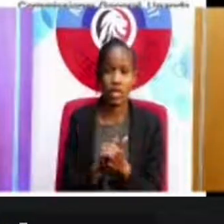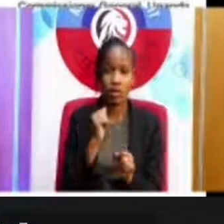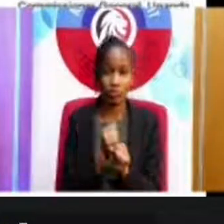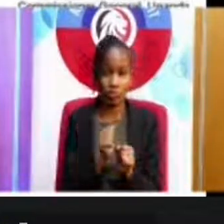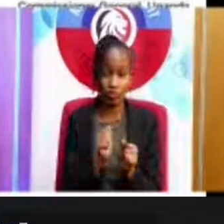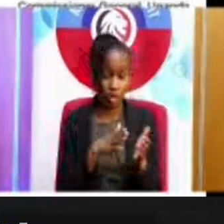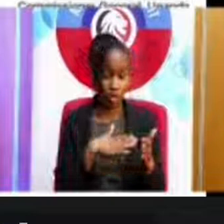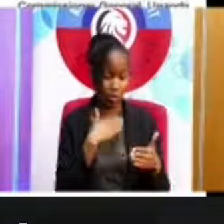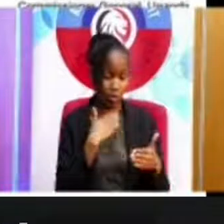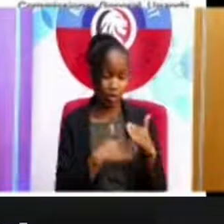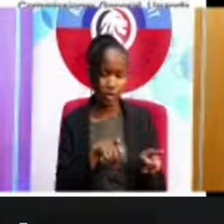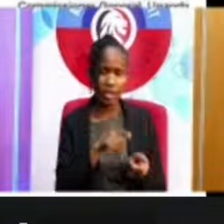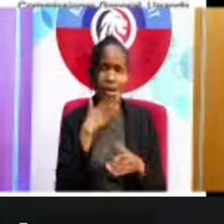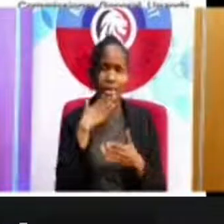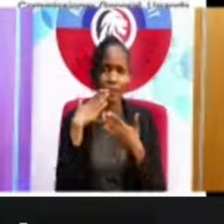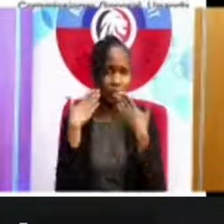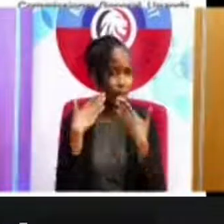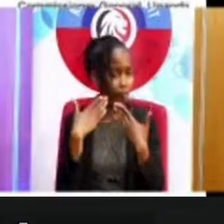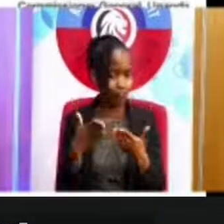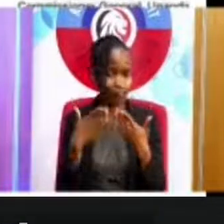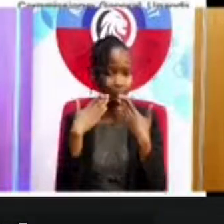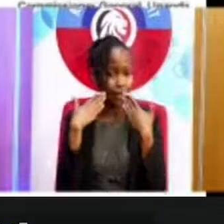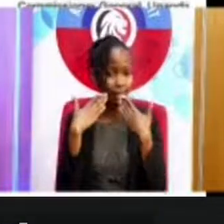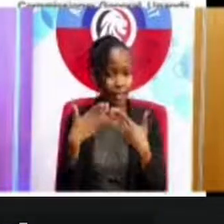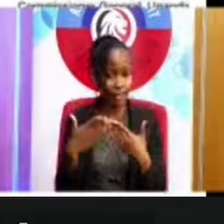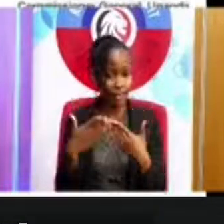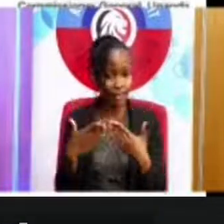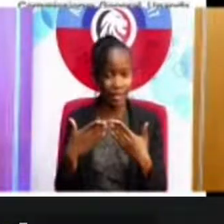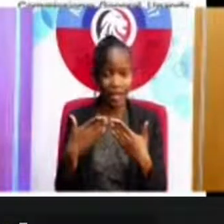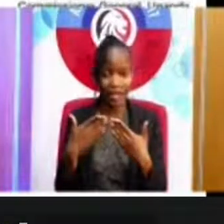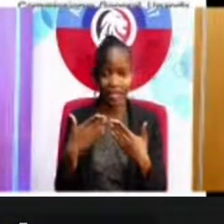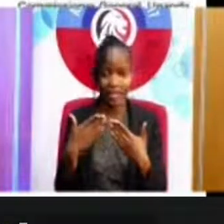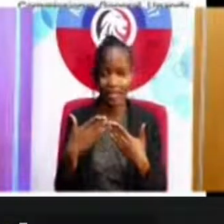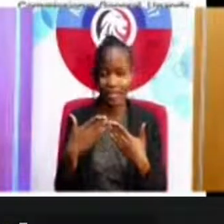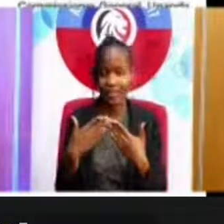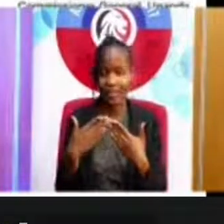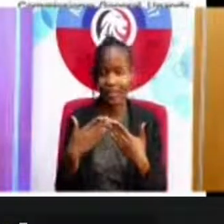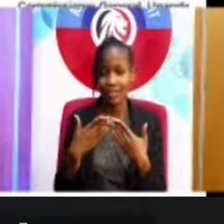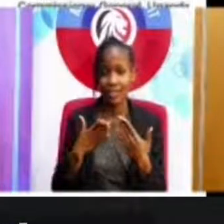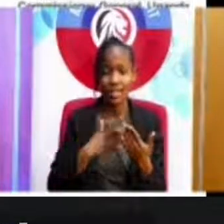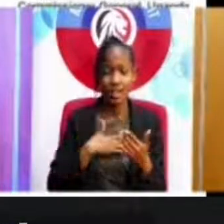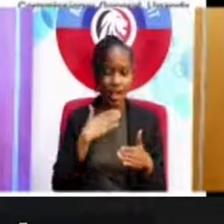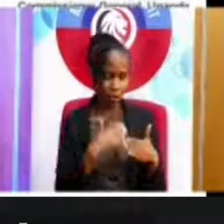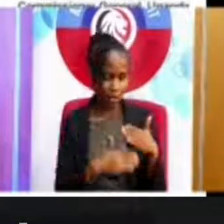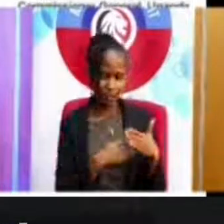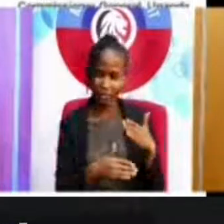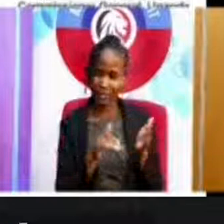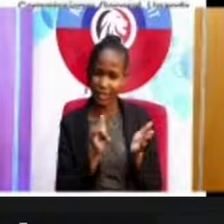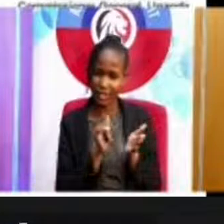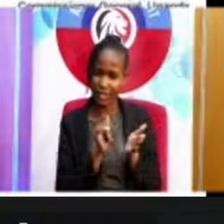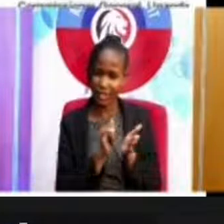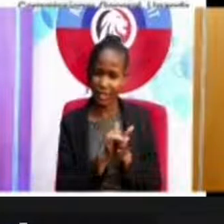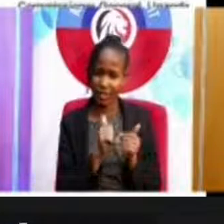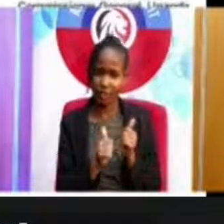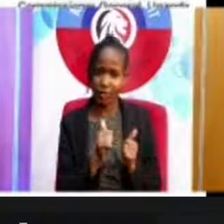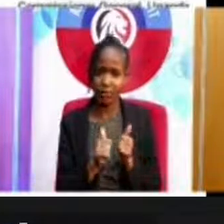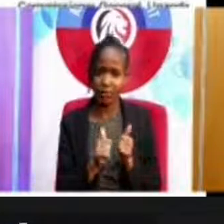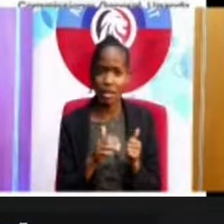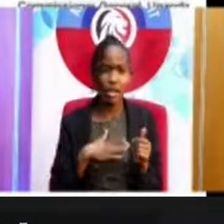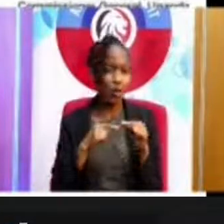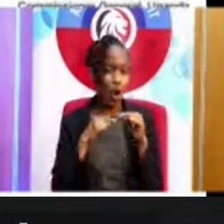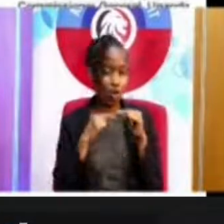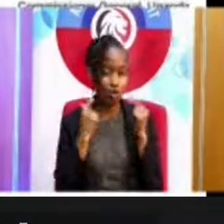thank sincerely our neighbors, especially our host today, the